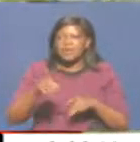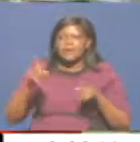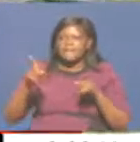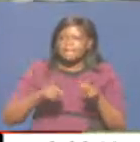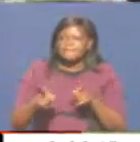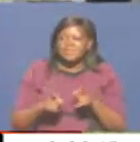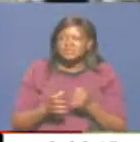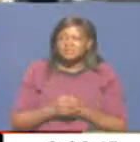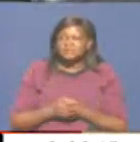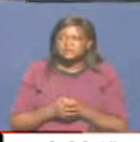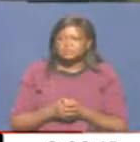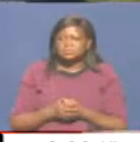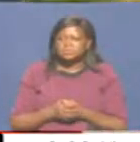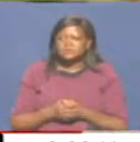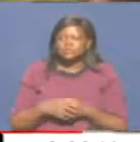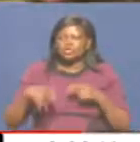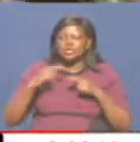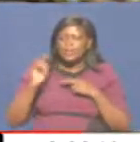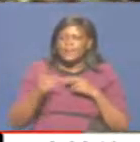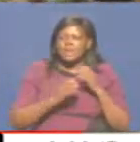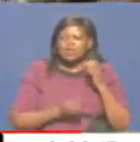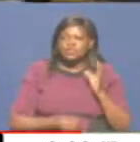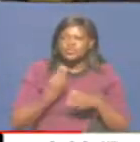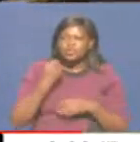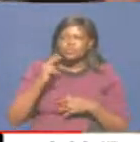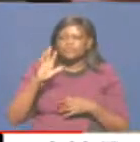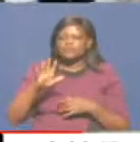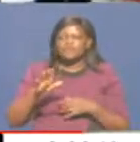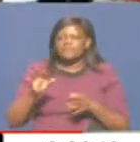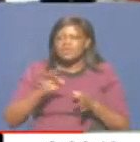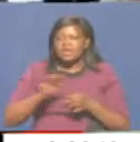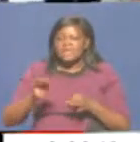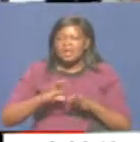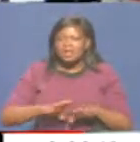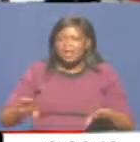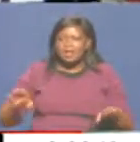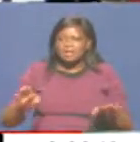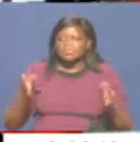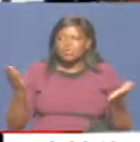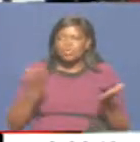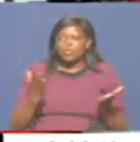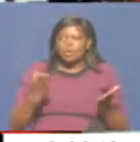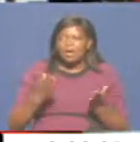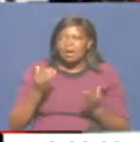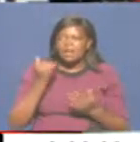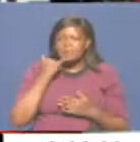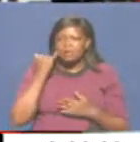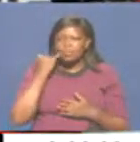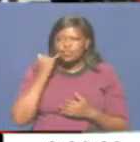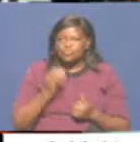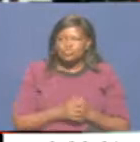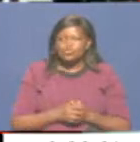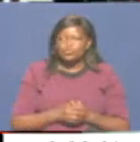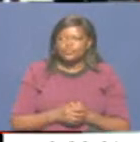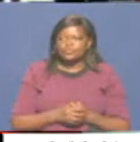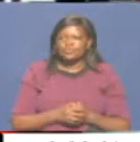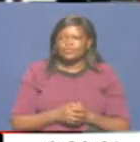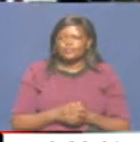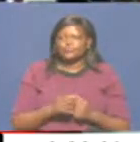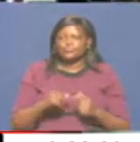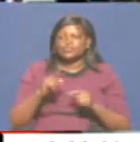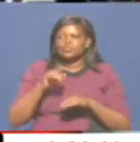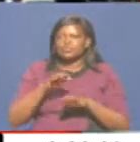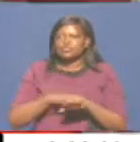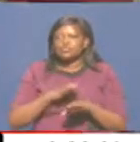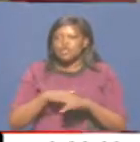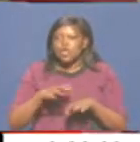Chirinam resort established on a 25-acre piece of land in Ngata, Nakuru. And in what seems to be a slow adaptation